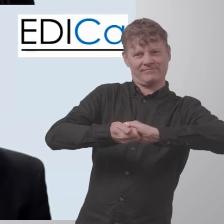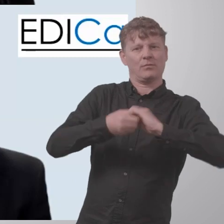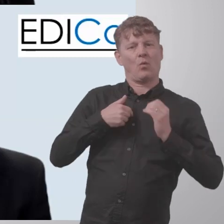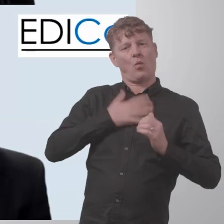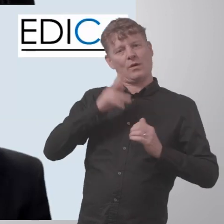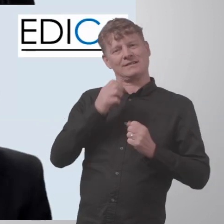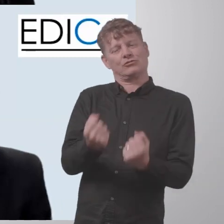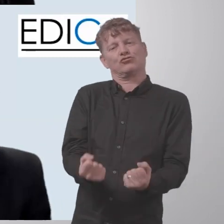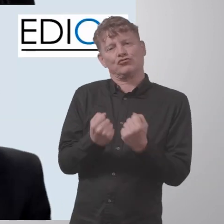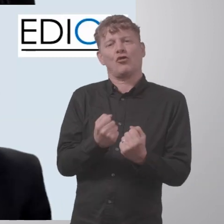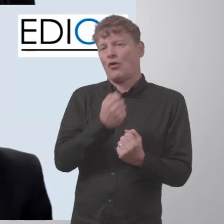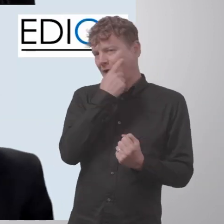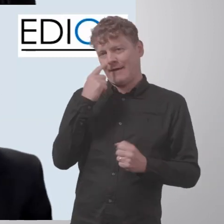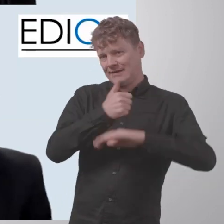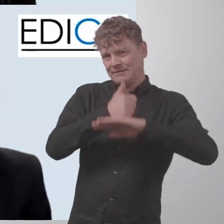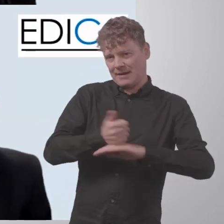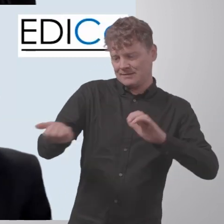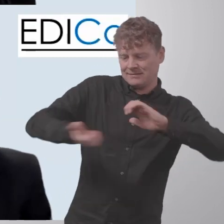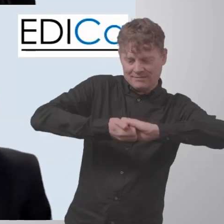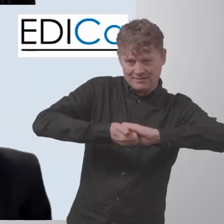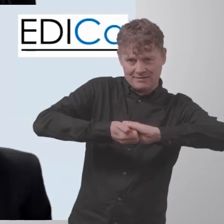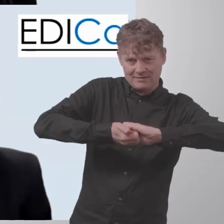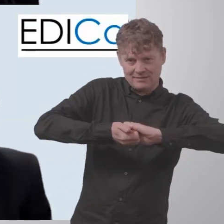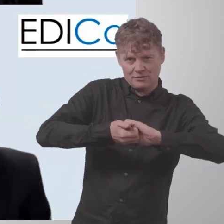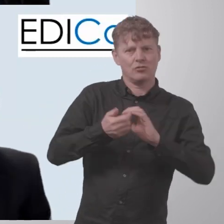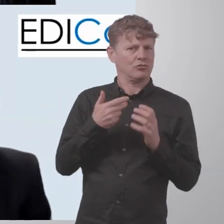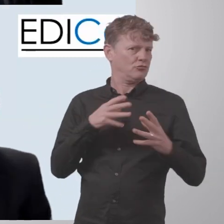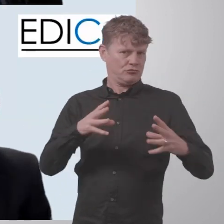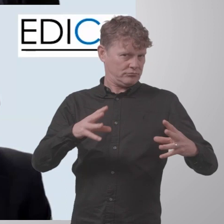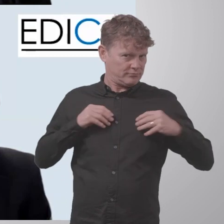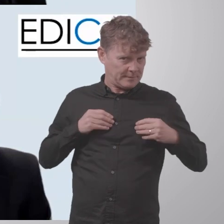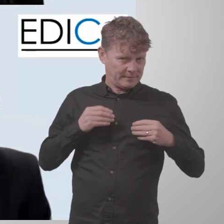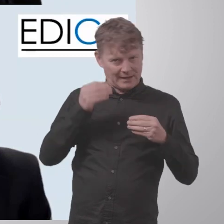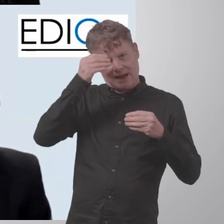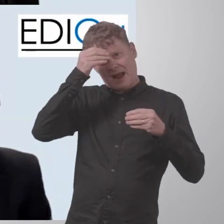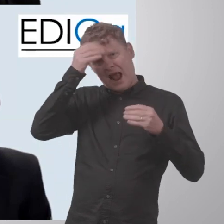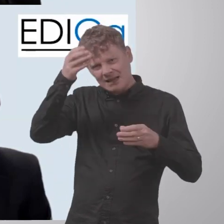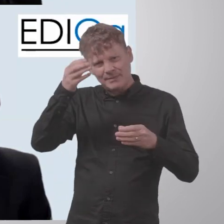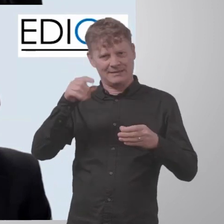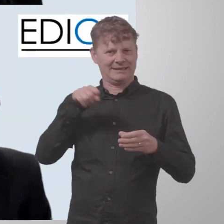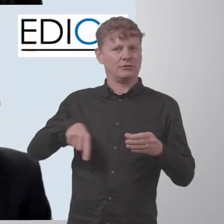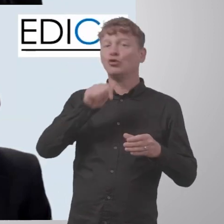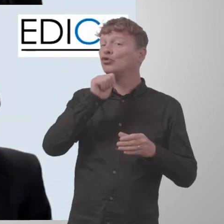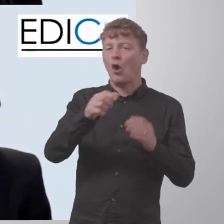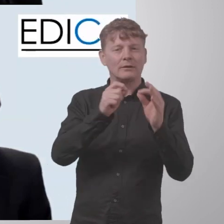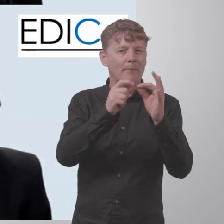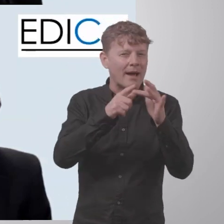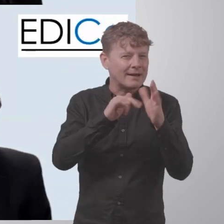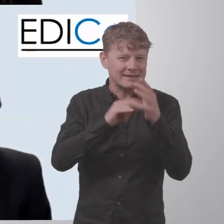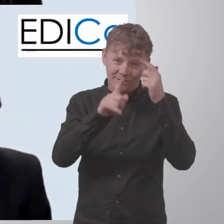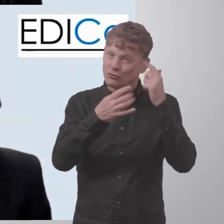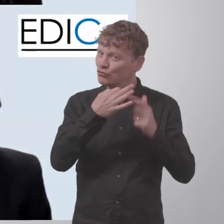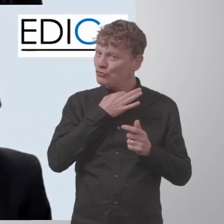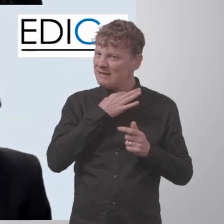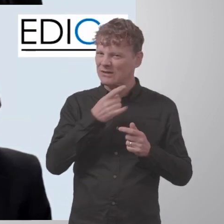that recognises that we have expertise and it's not bias, because that's the risk that happens is people will say, well, you're biased, you're a woman, of course you think